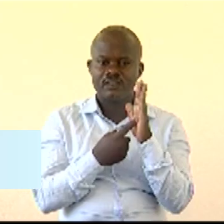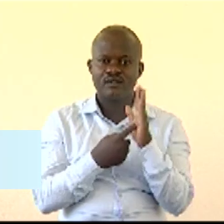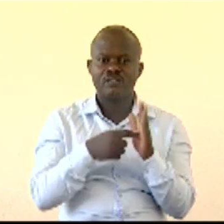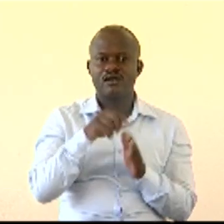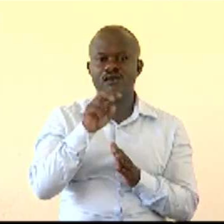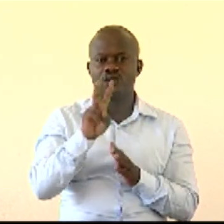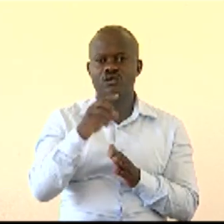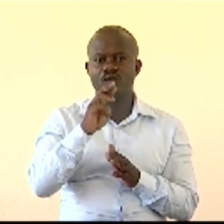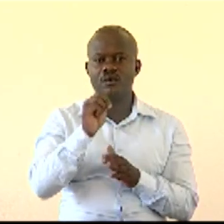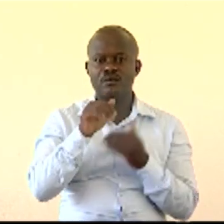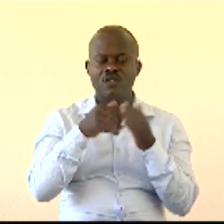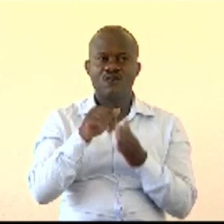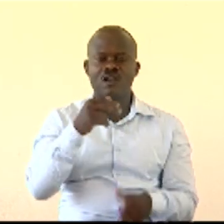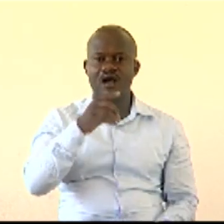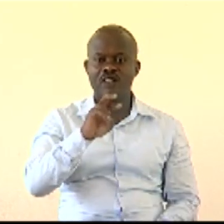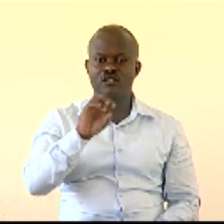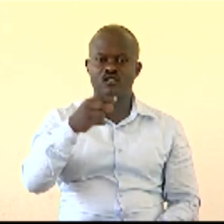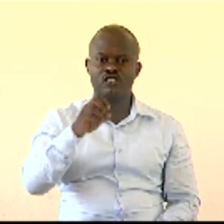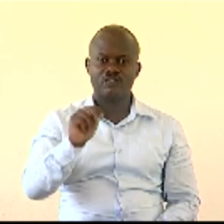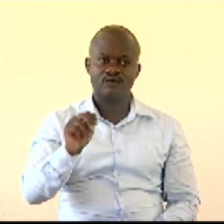0.2 grams of hydrogen?